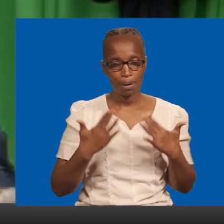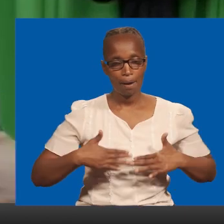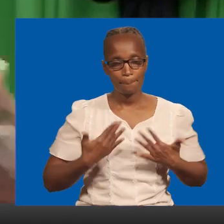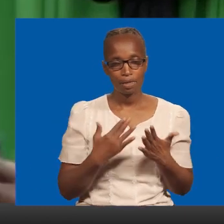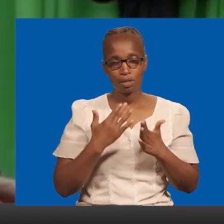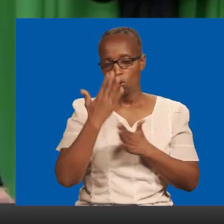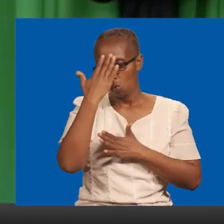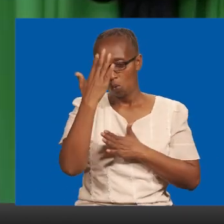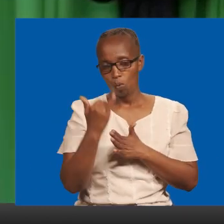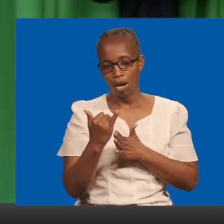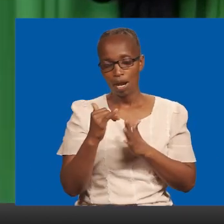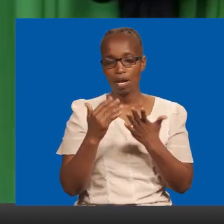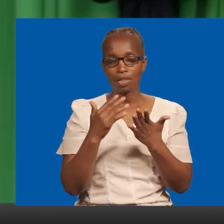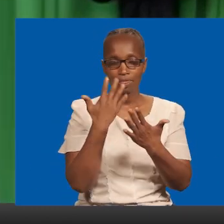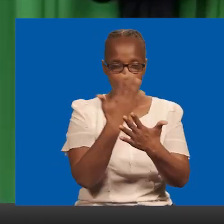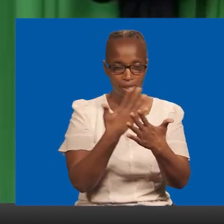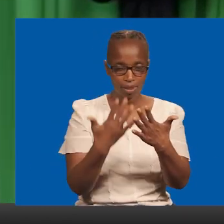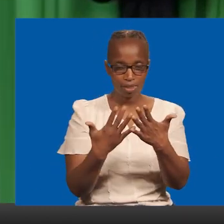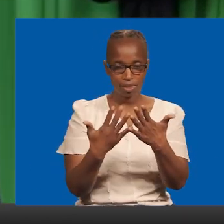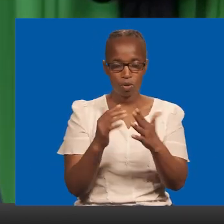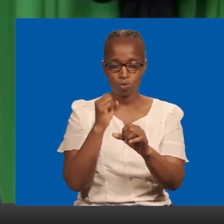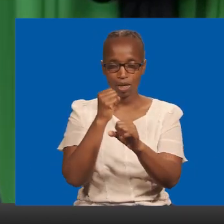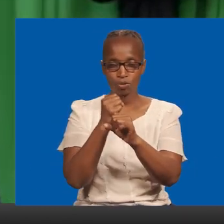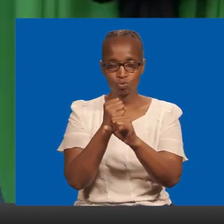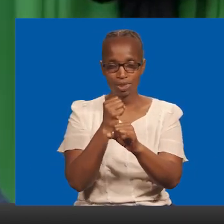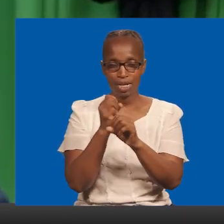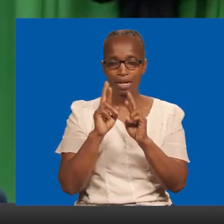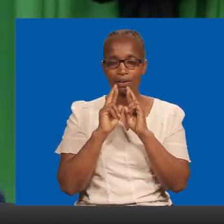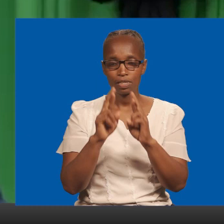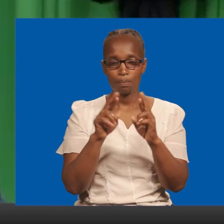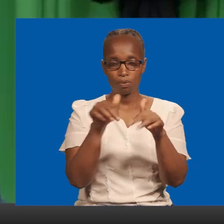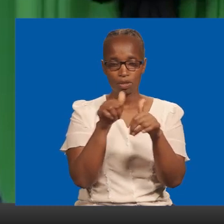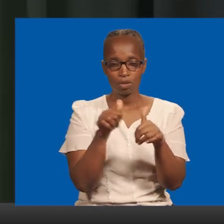the interventions we have put in place are actually responding.